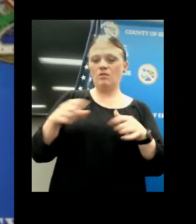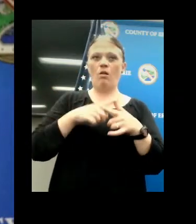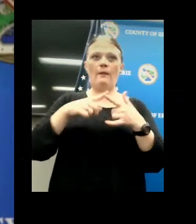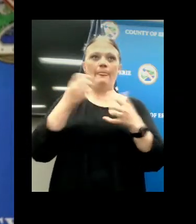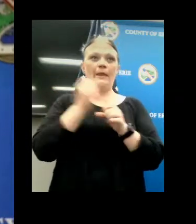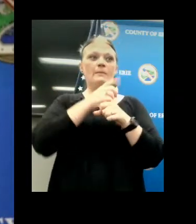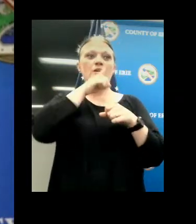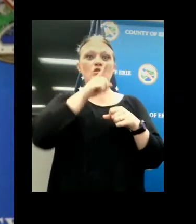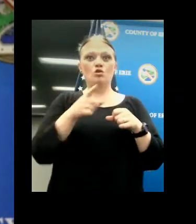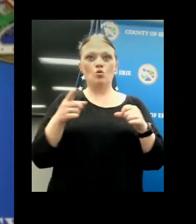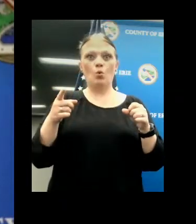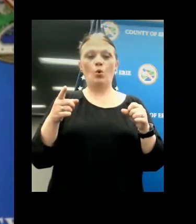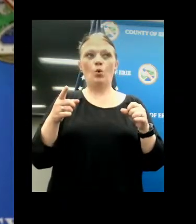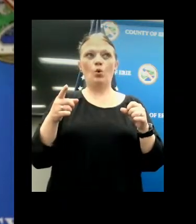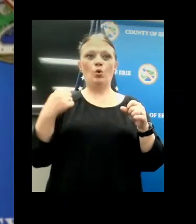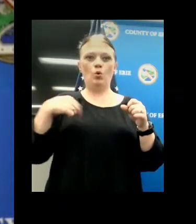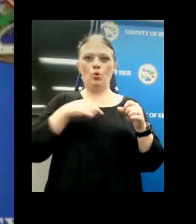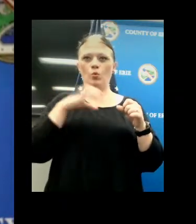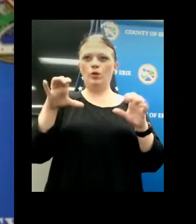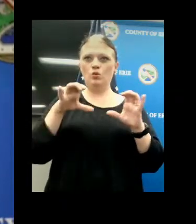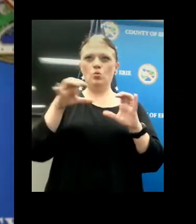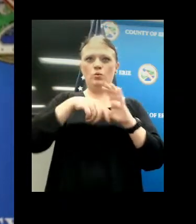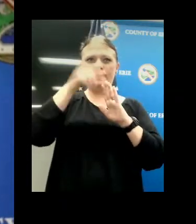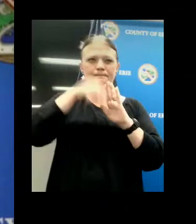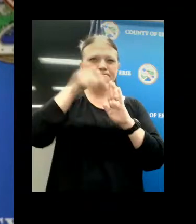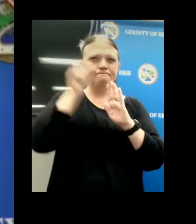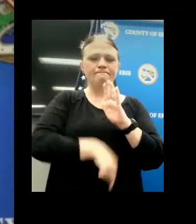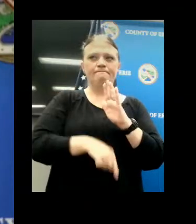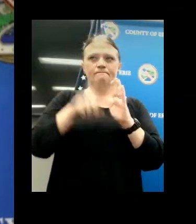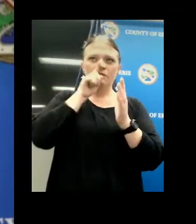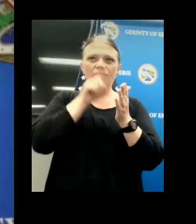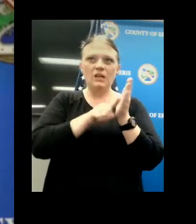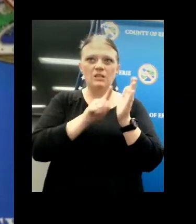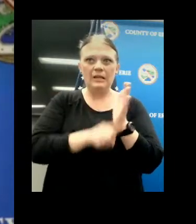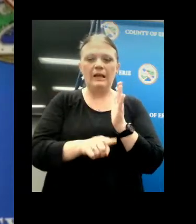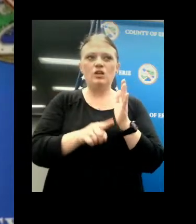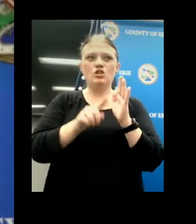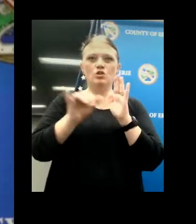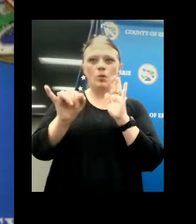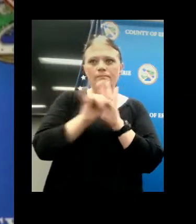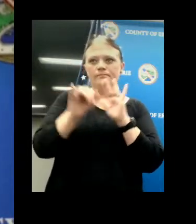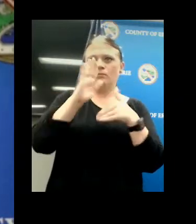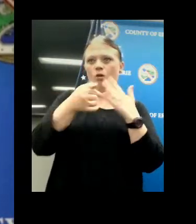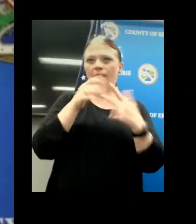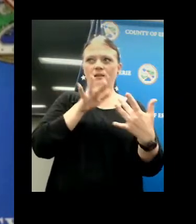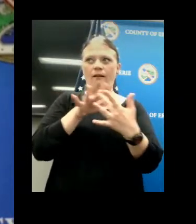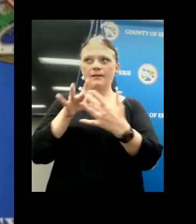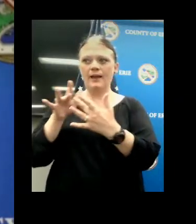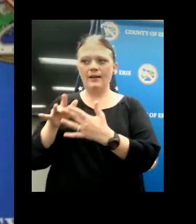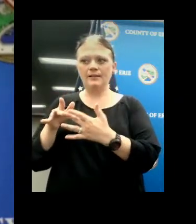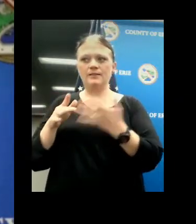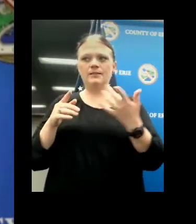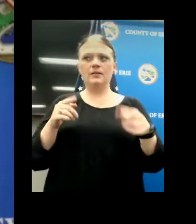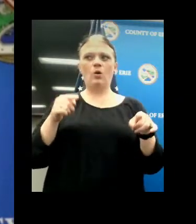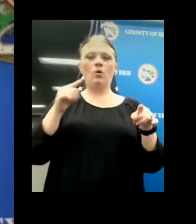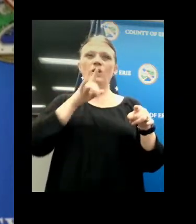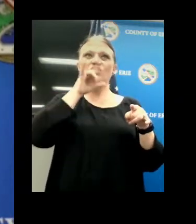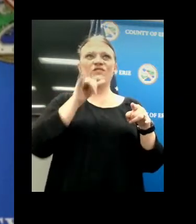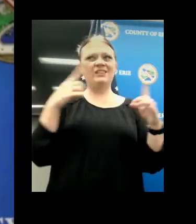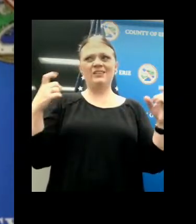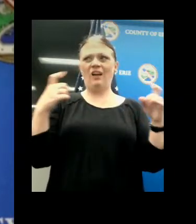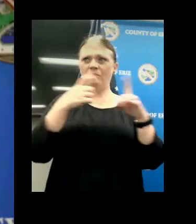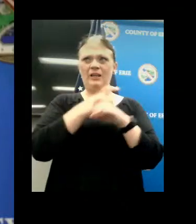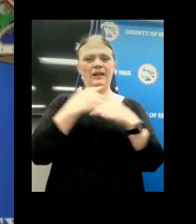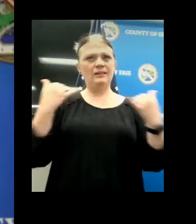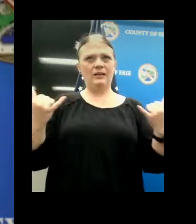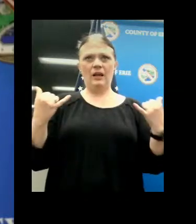sure we conduct a thorough case investigation and identify all the contacts. And this is really